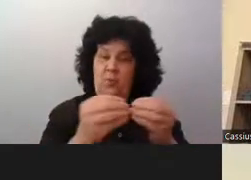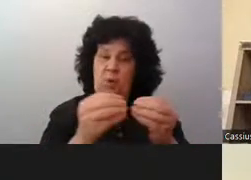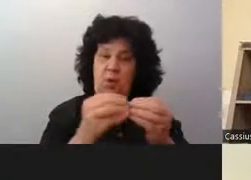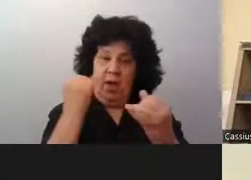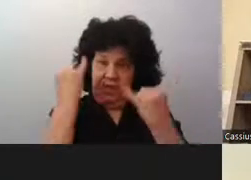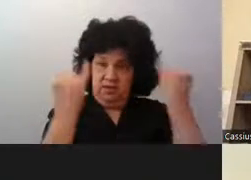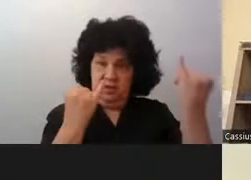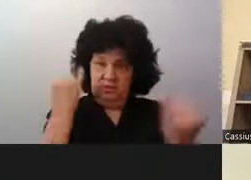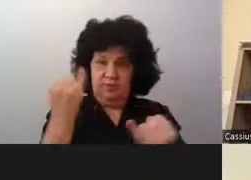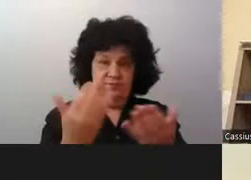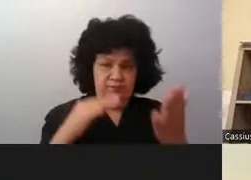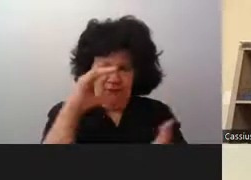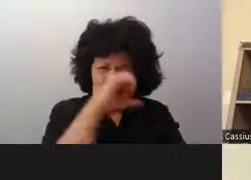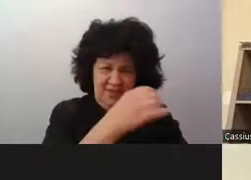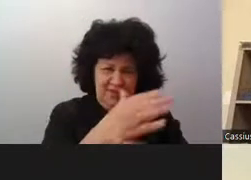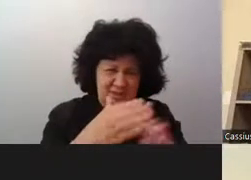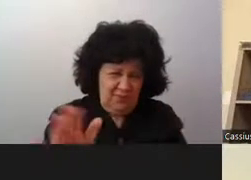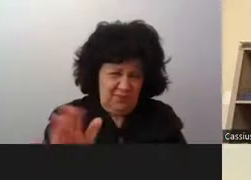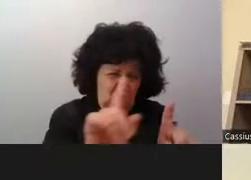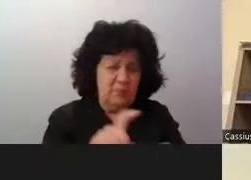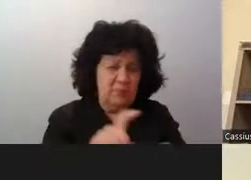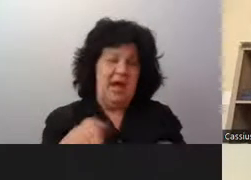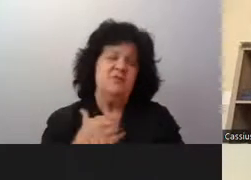your questions, but I will stop here.